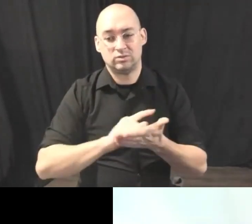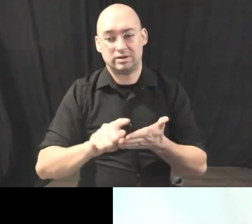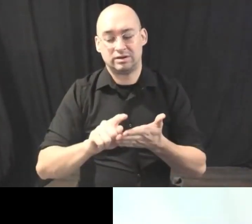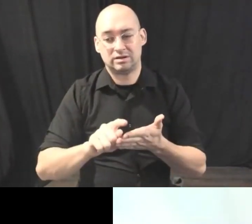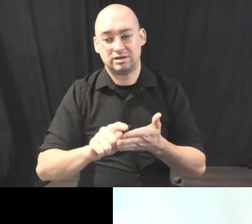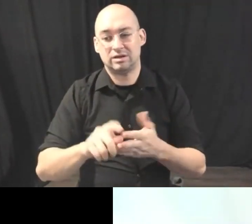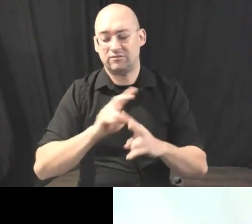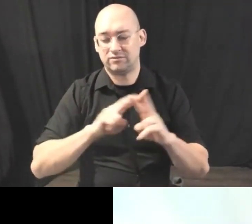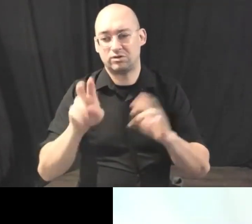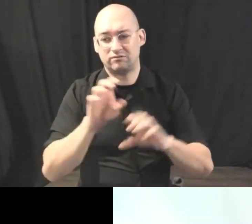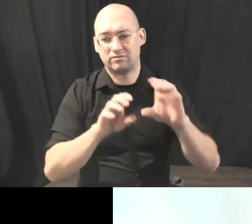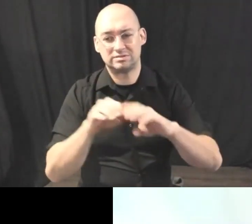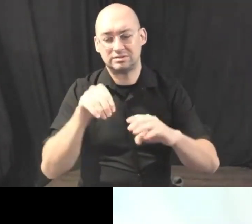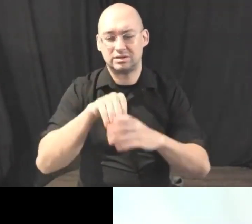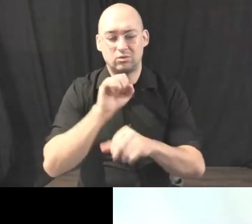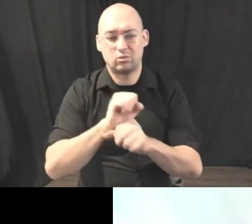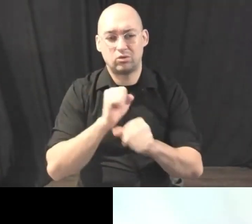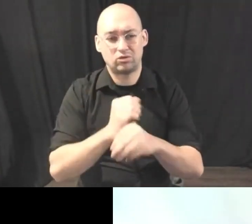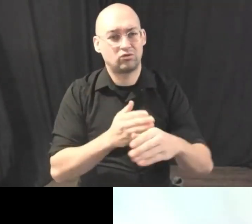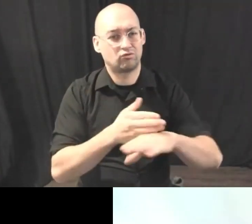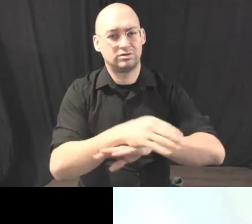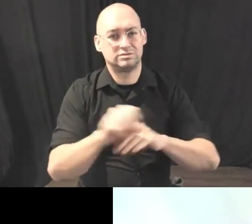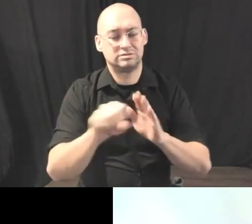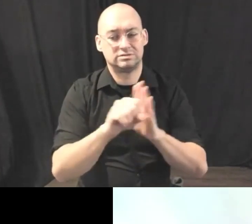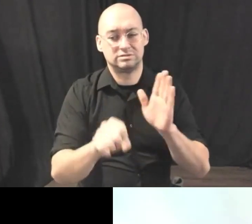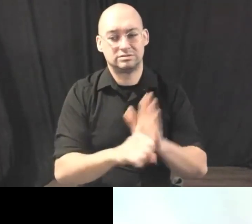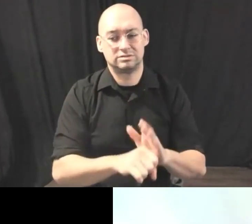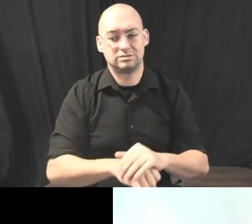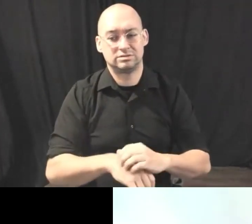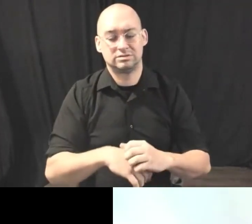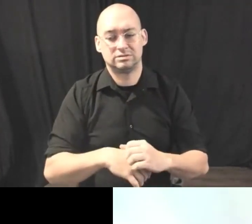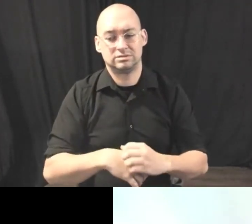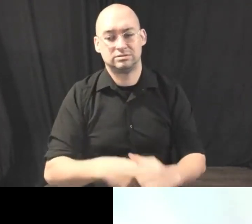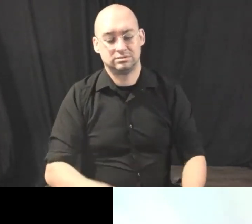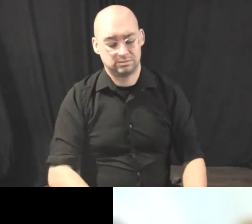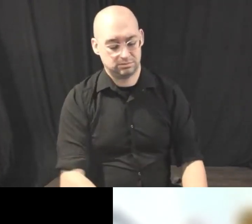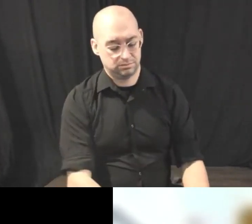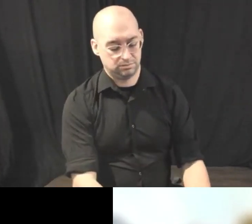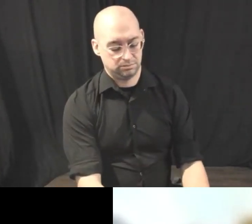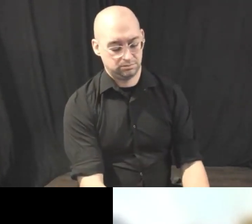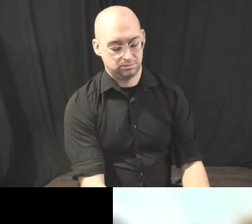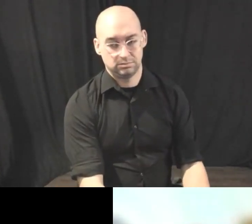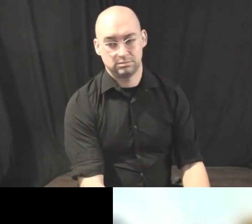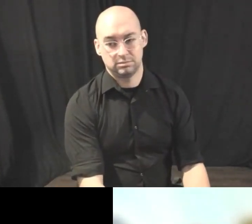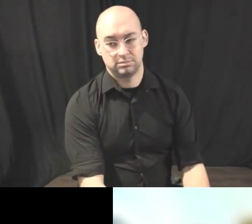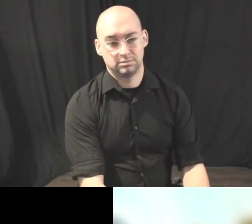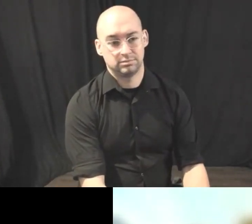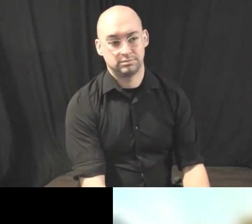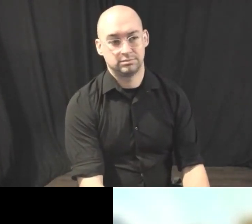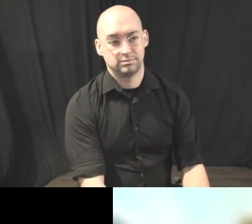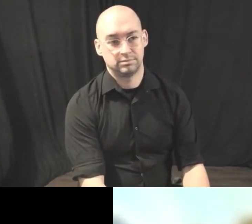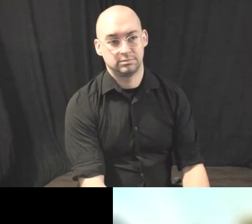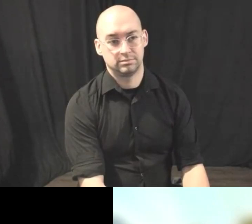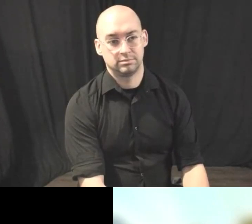work across state, and even our constitutional officers and their staff are invested in this